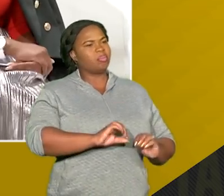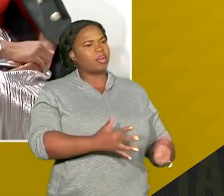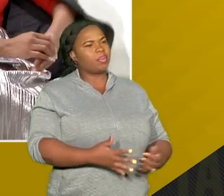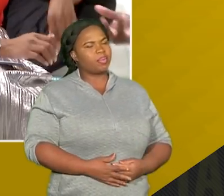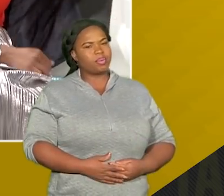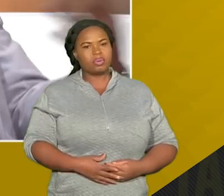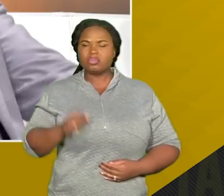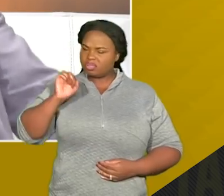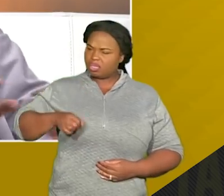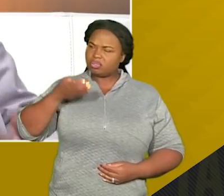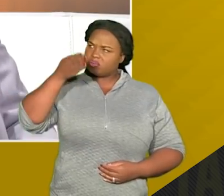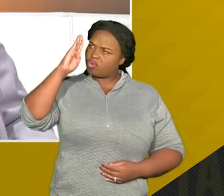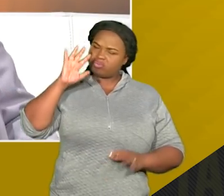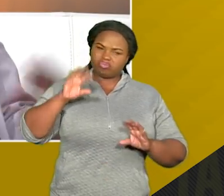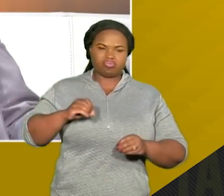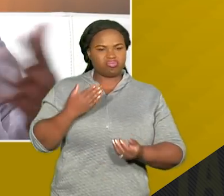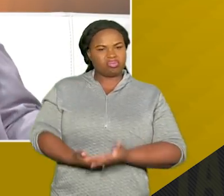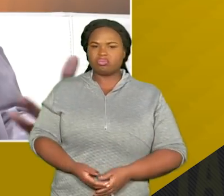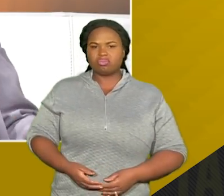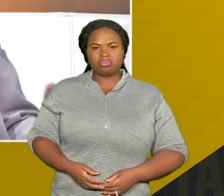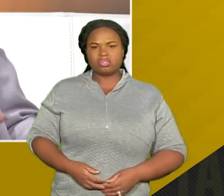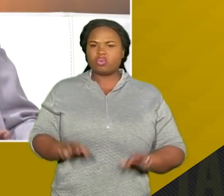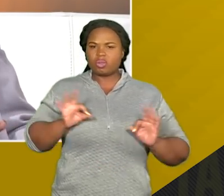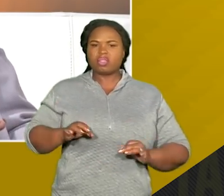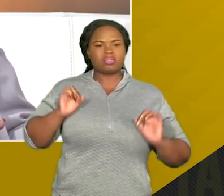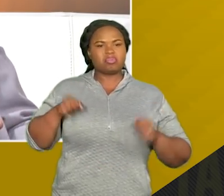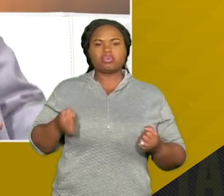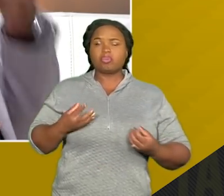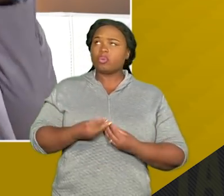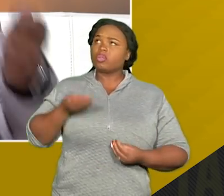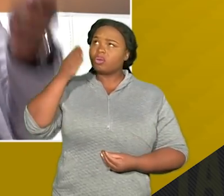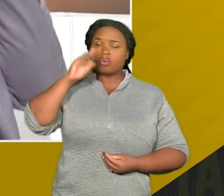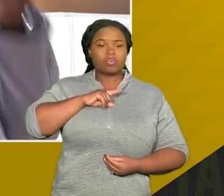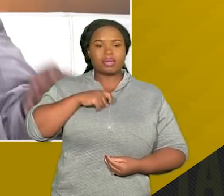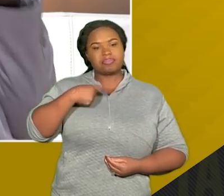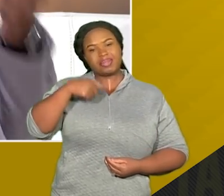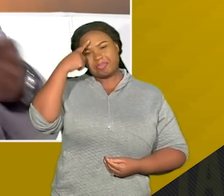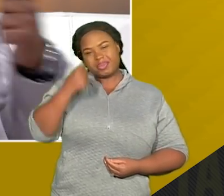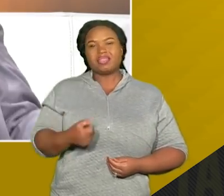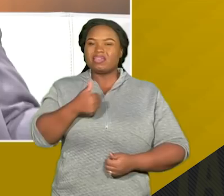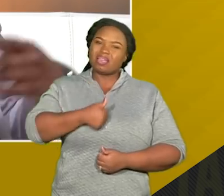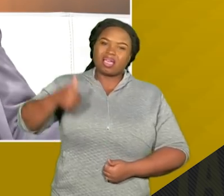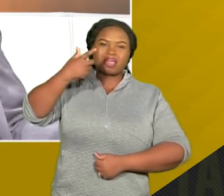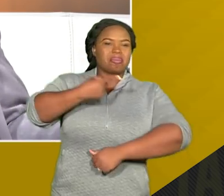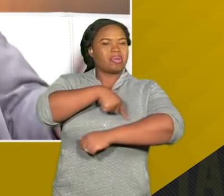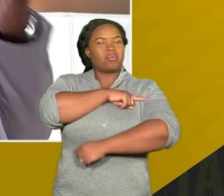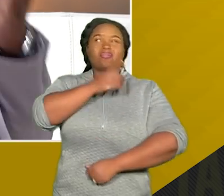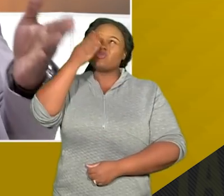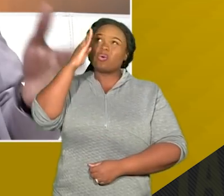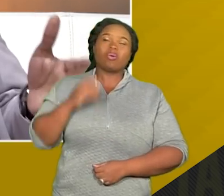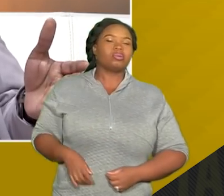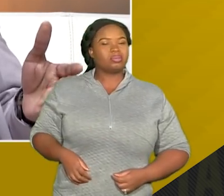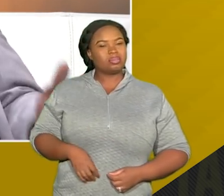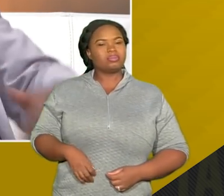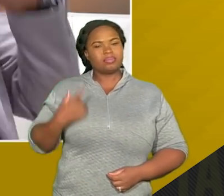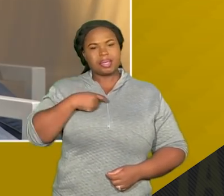yes God can do it. Nothing is impossible with God because I believe in the supreme power of God, nothing else but the power